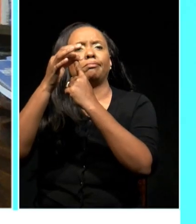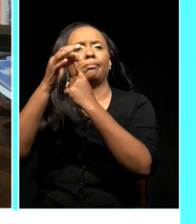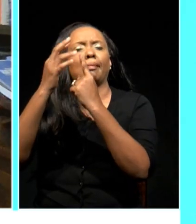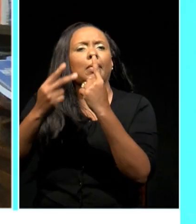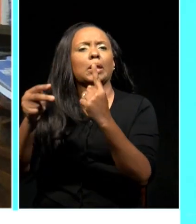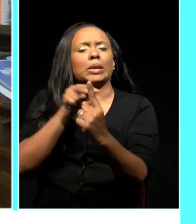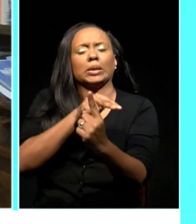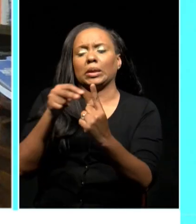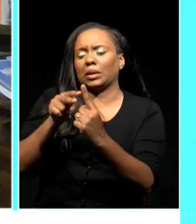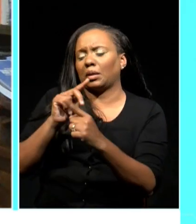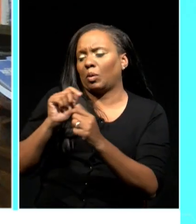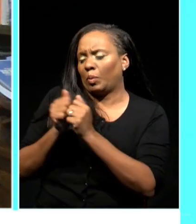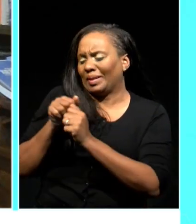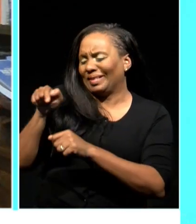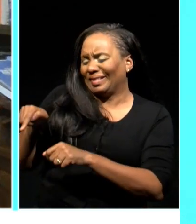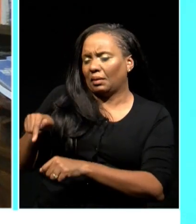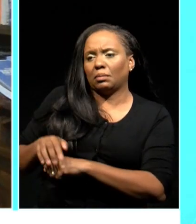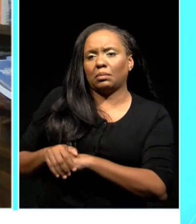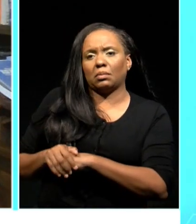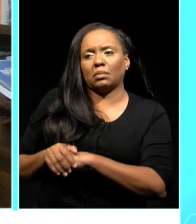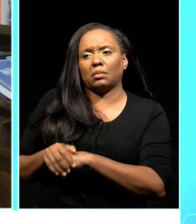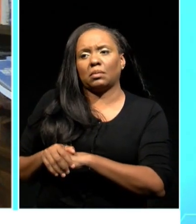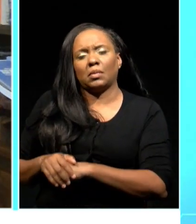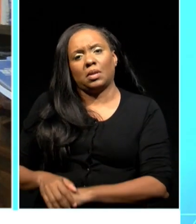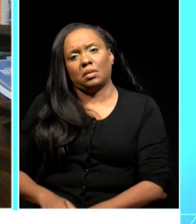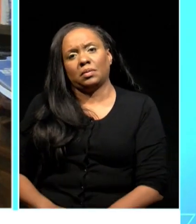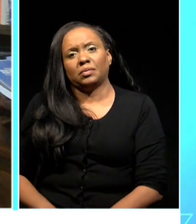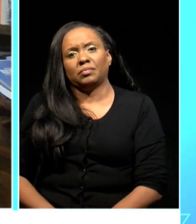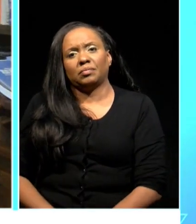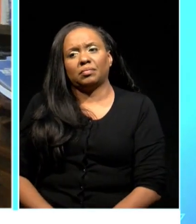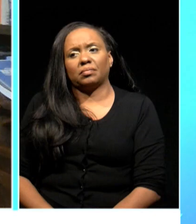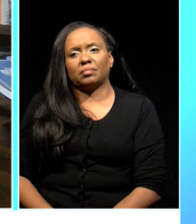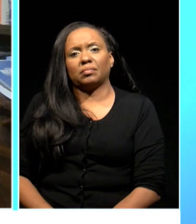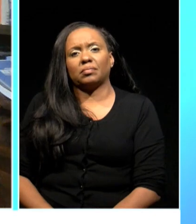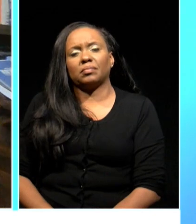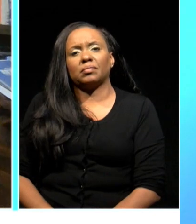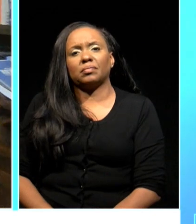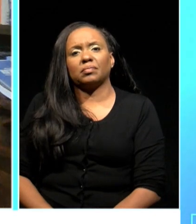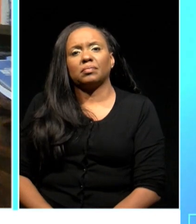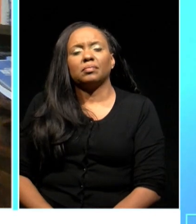to a situation where, missing from their strategy,